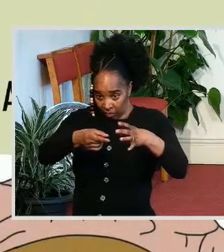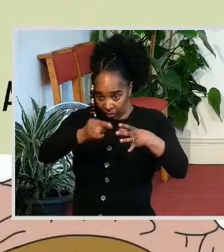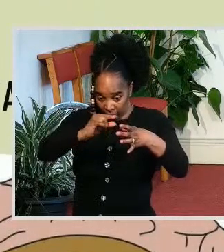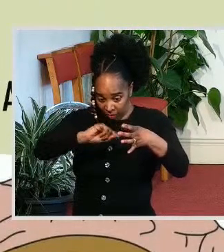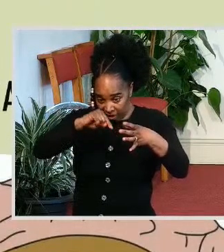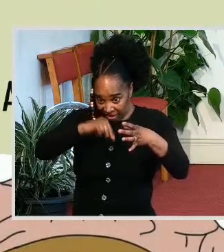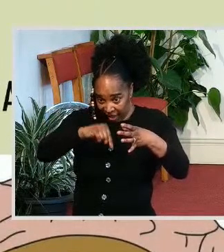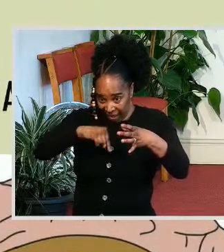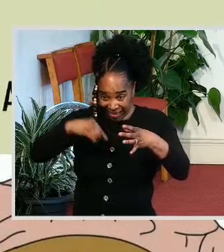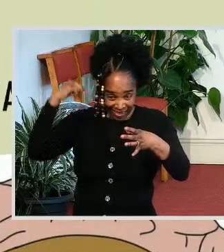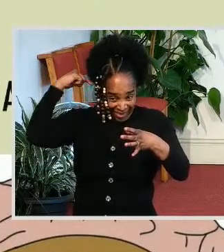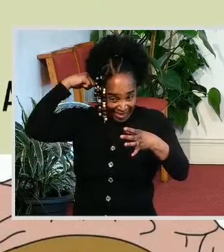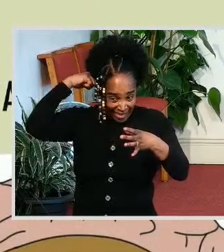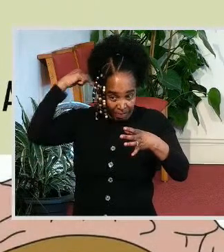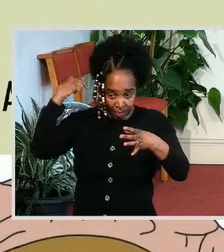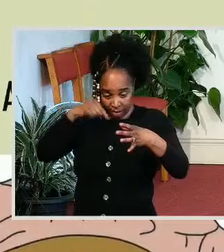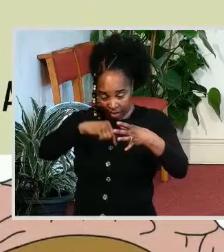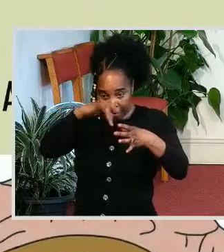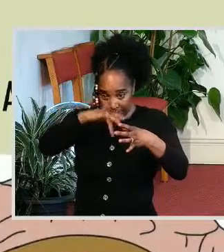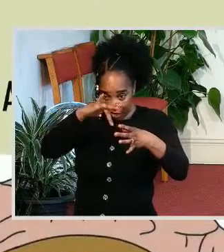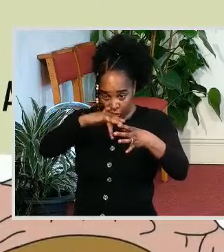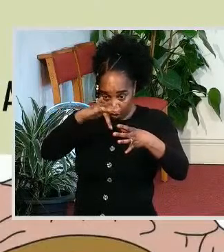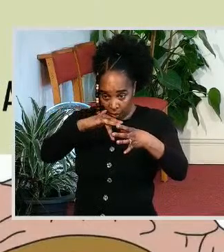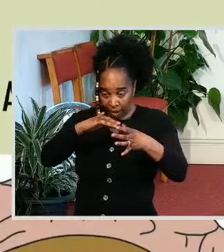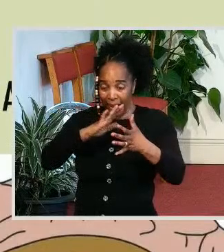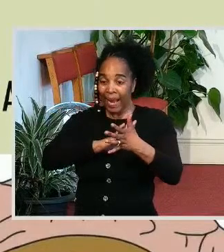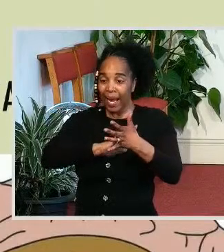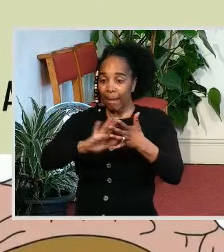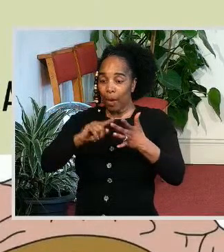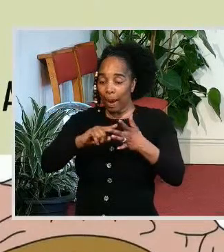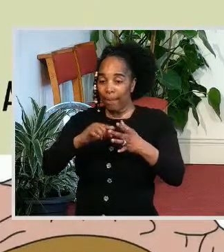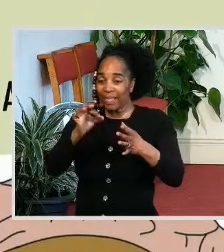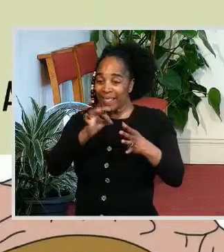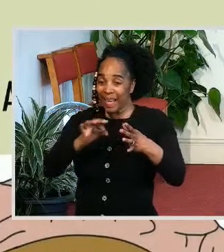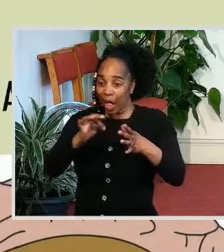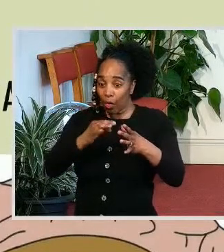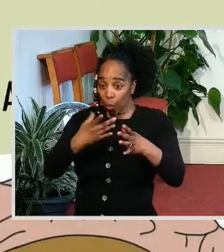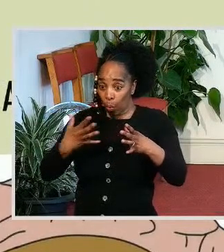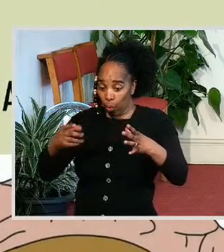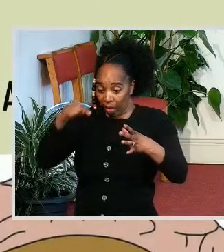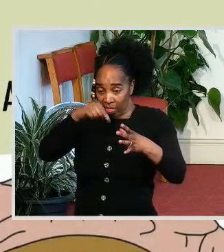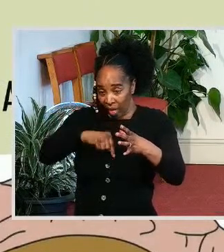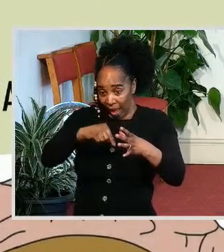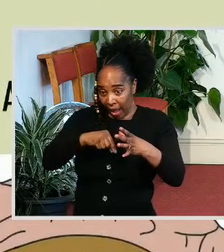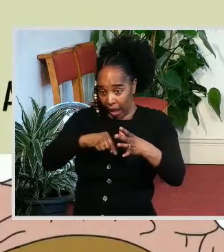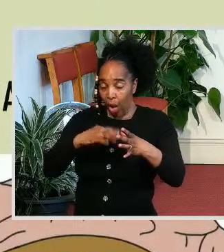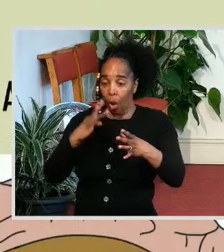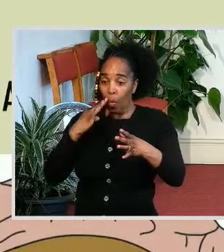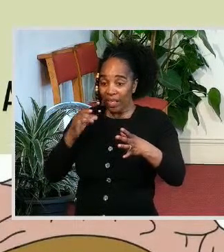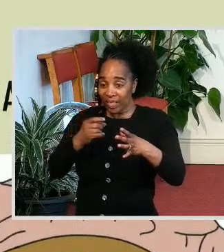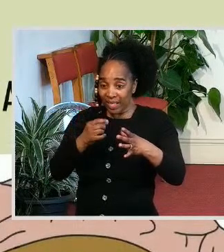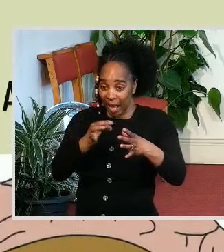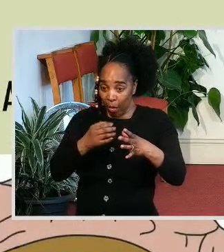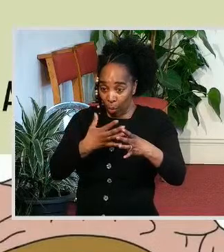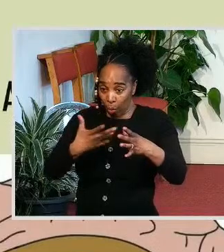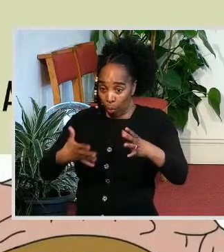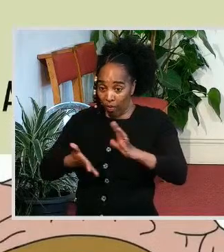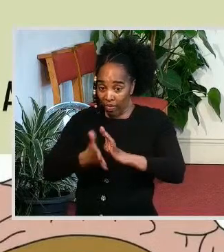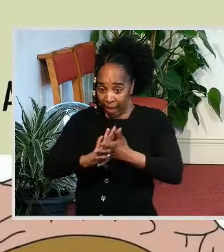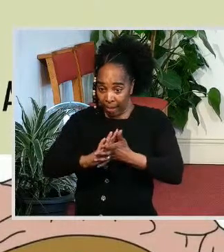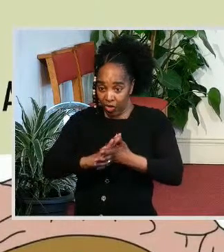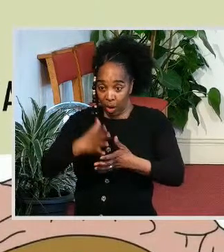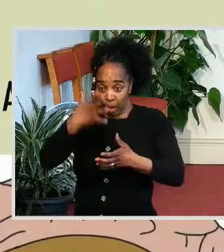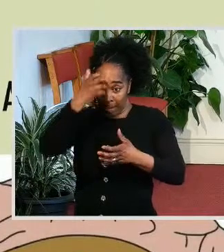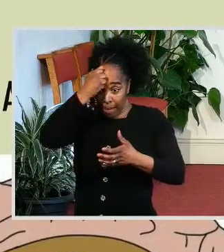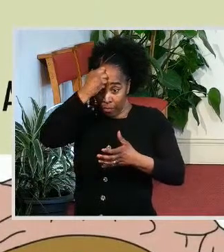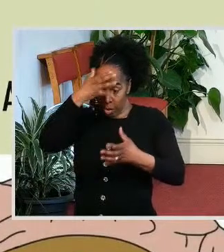that help our memory are mainly located. So when these cells are damaged, we have a loss